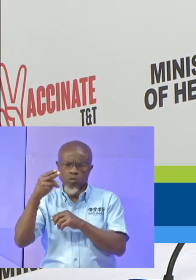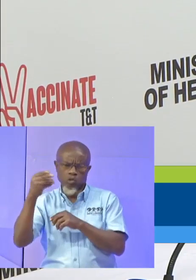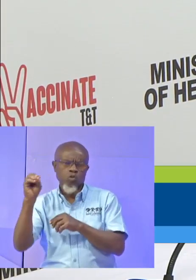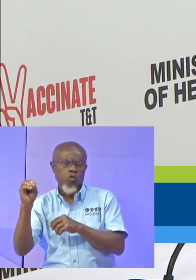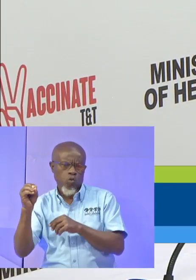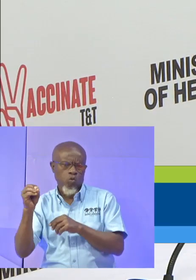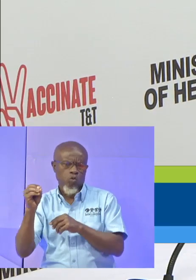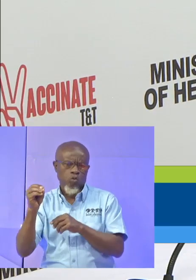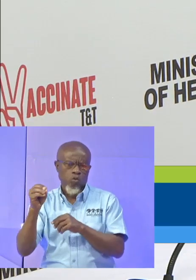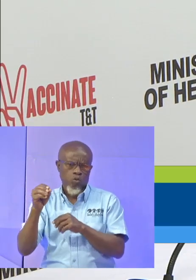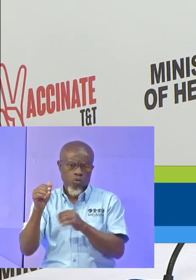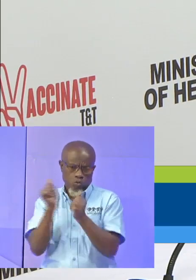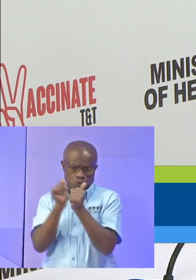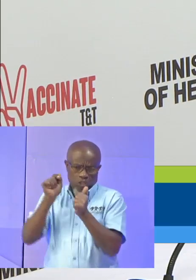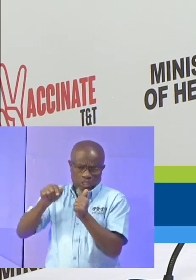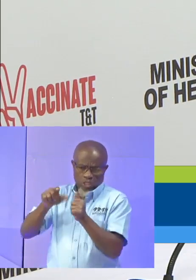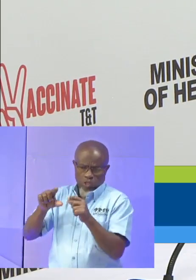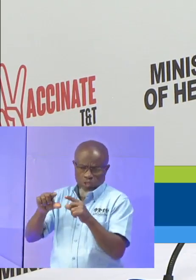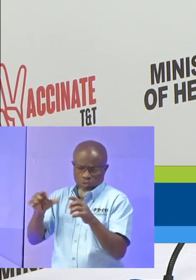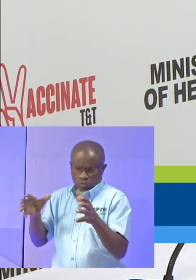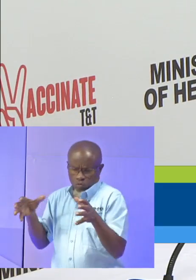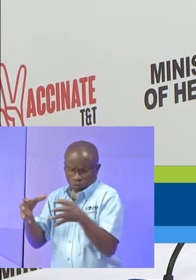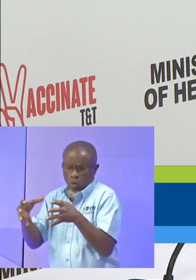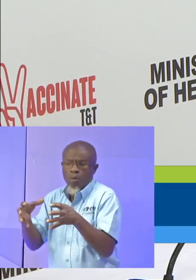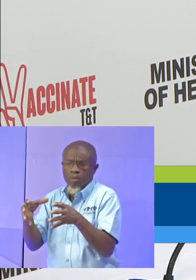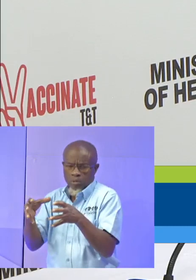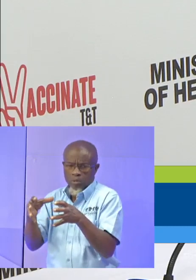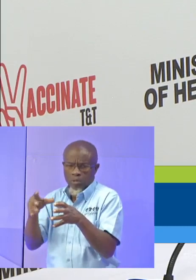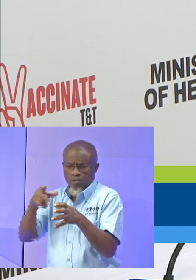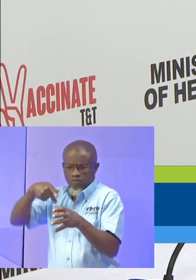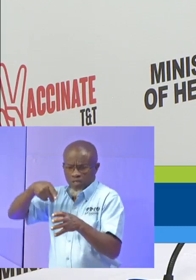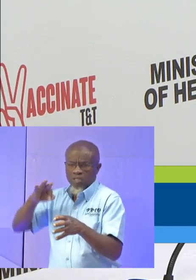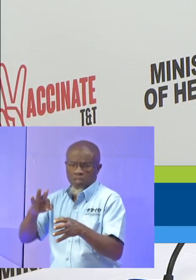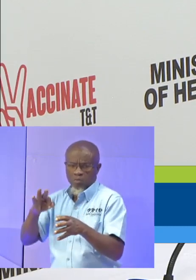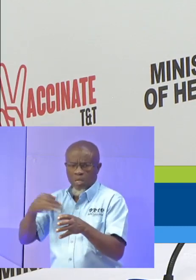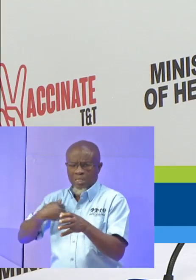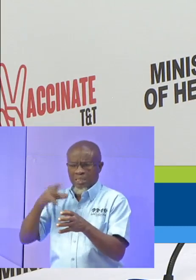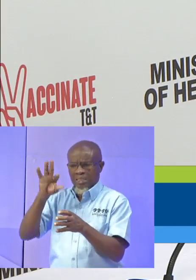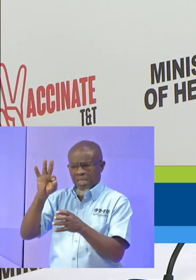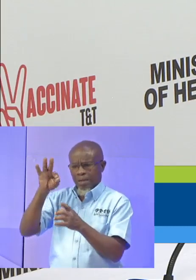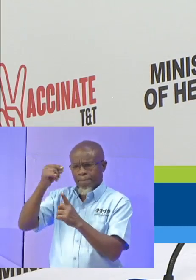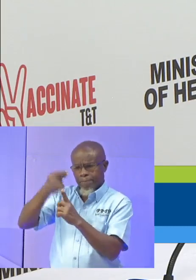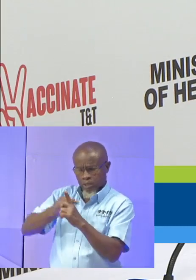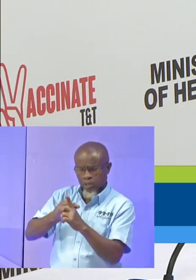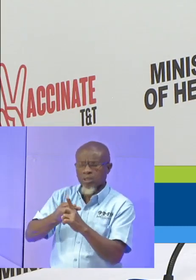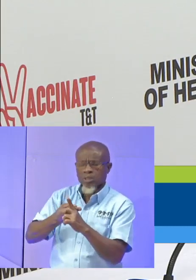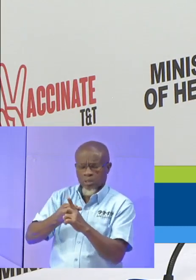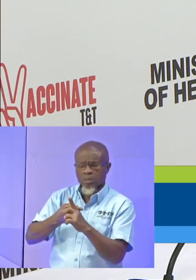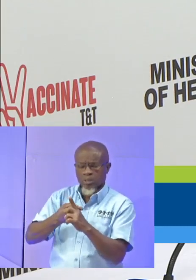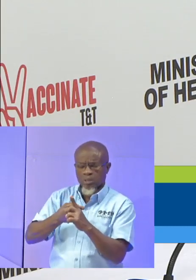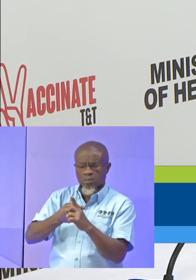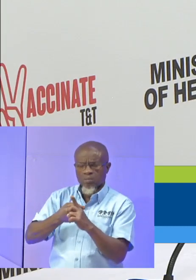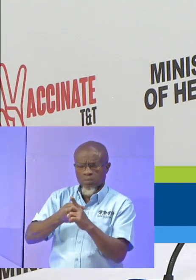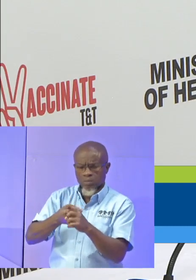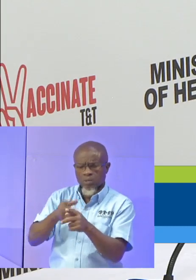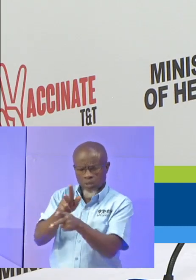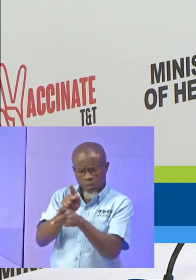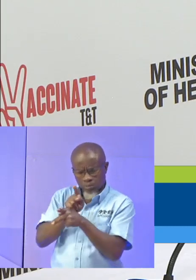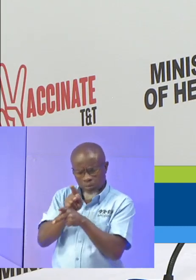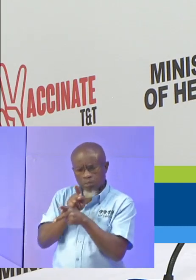With this particular batch of Pfizer, we had 9 months shelf life from the date of manufacture, which puts us to the end of